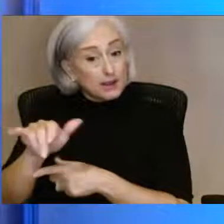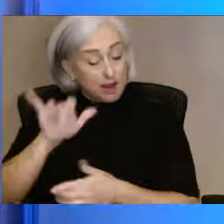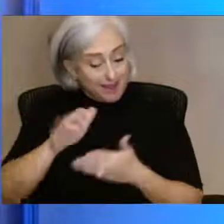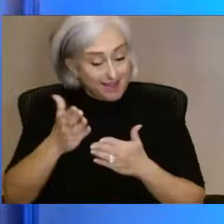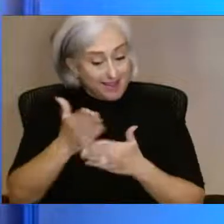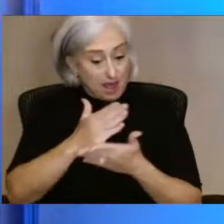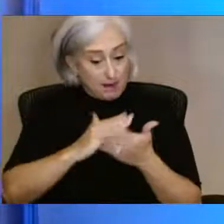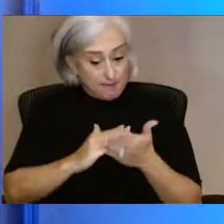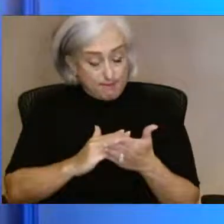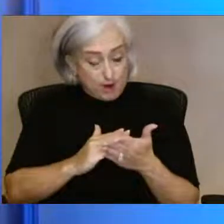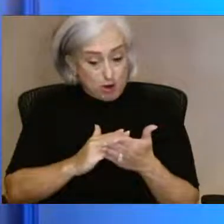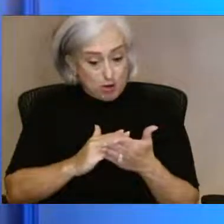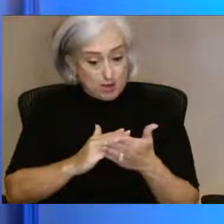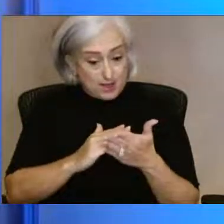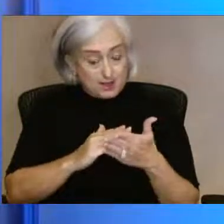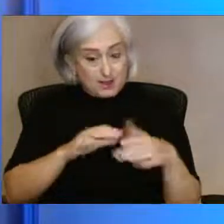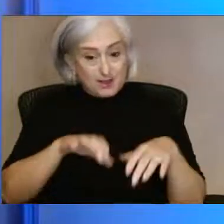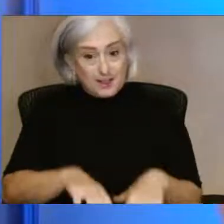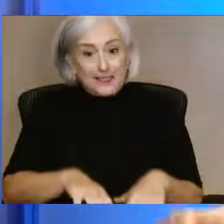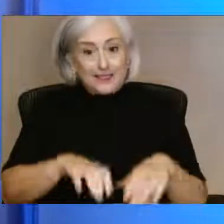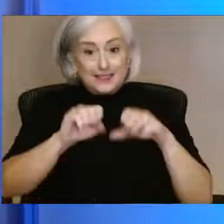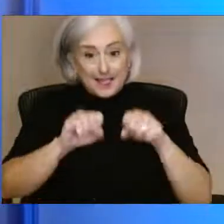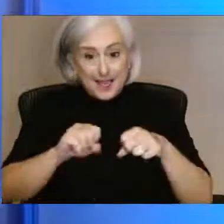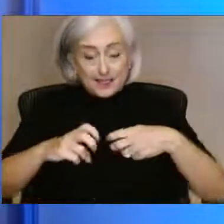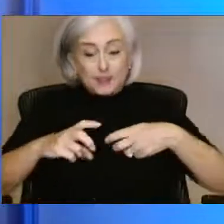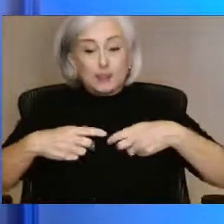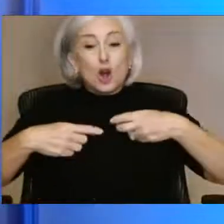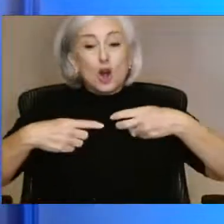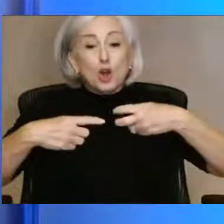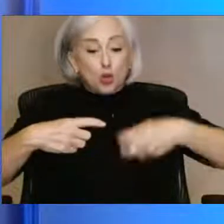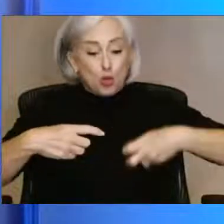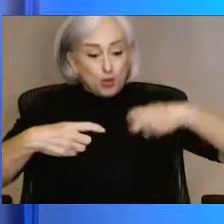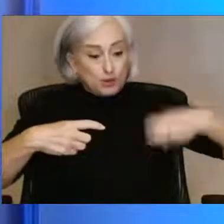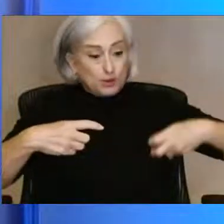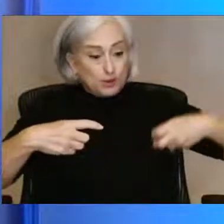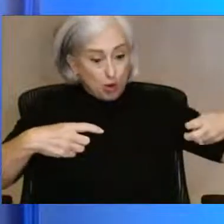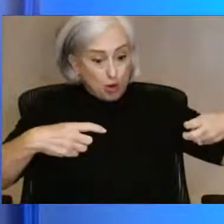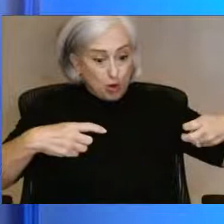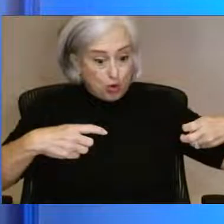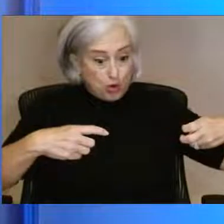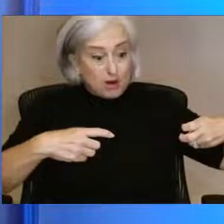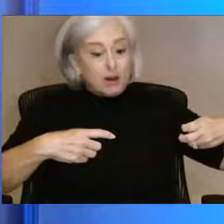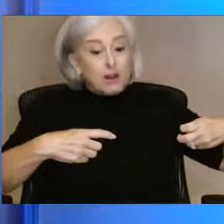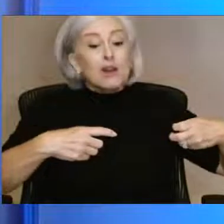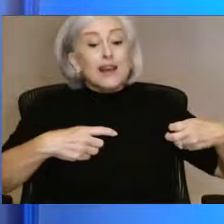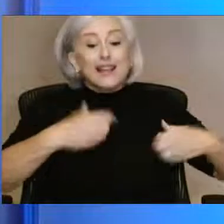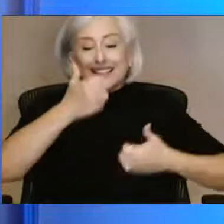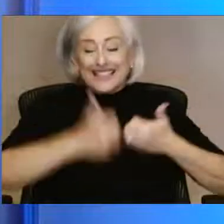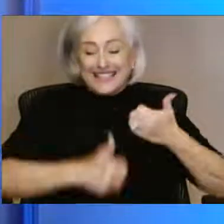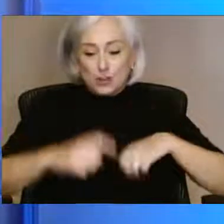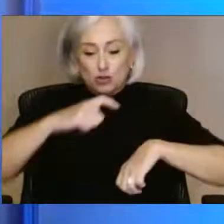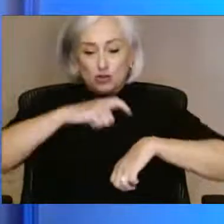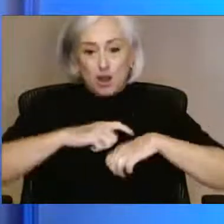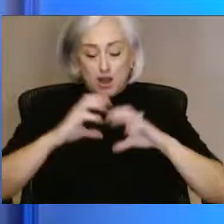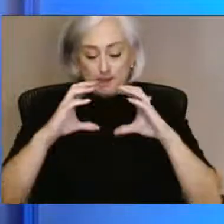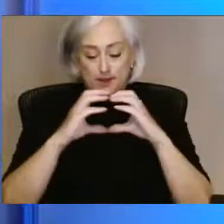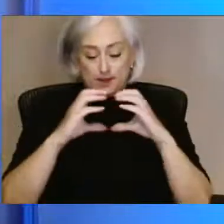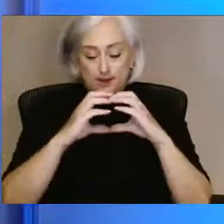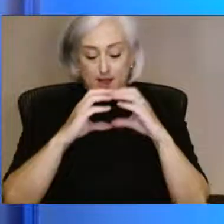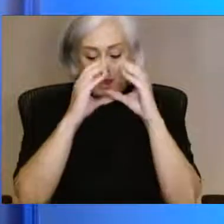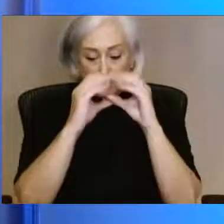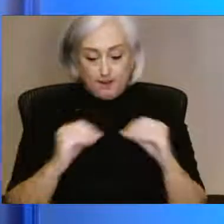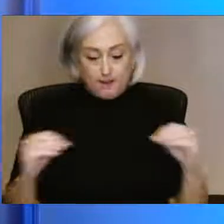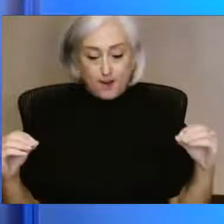set of chromosomes from cell to cell to cell every time the cell divides. And so if the centromere isn't